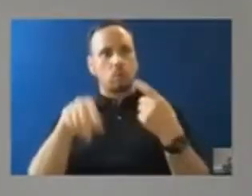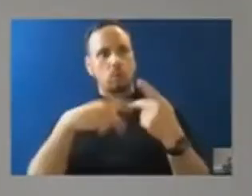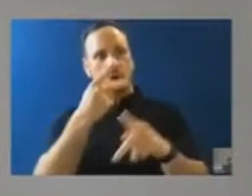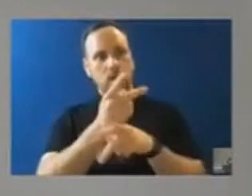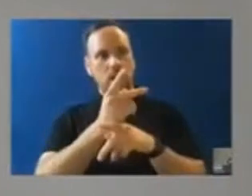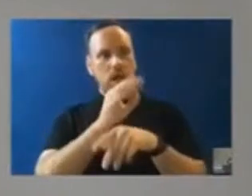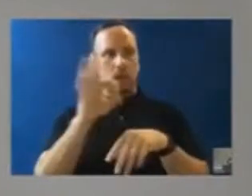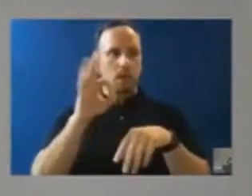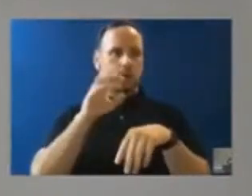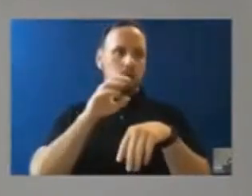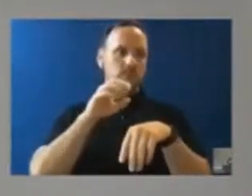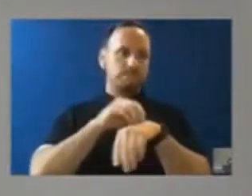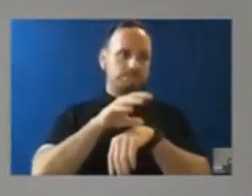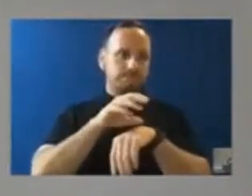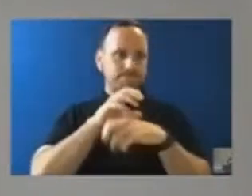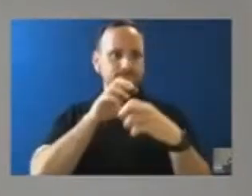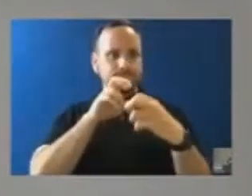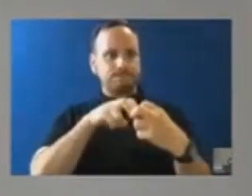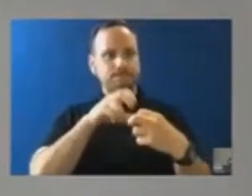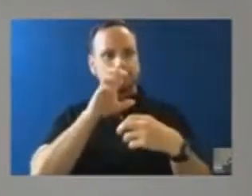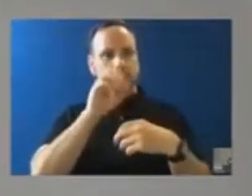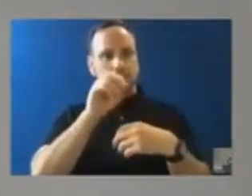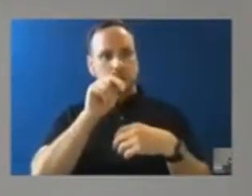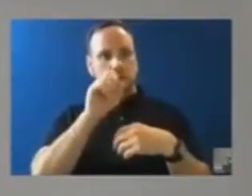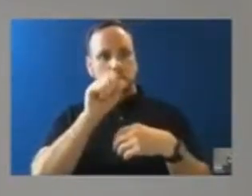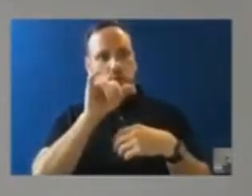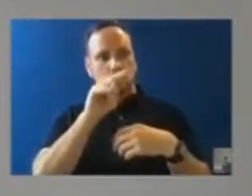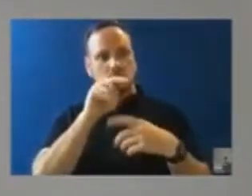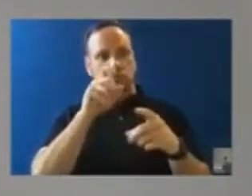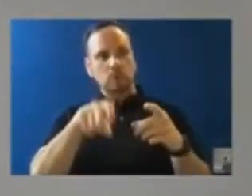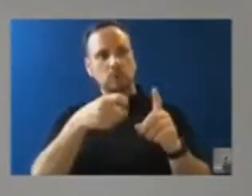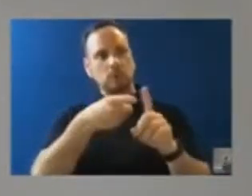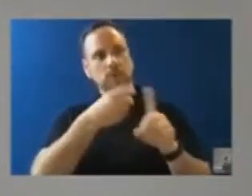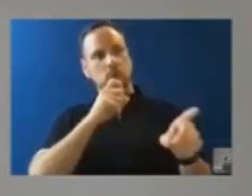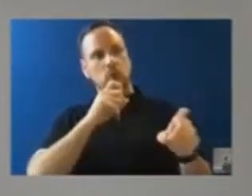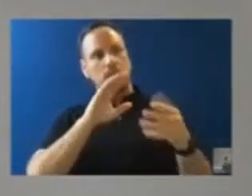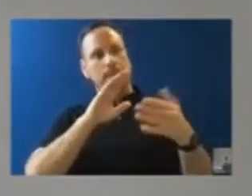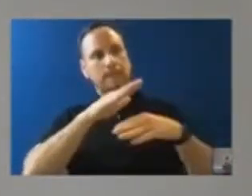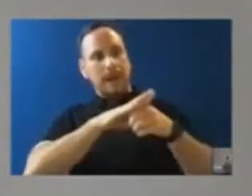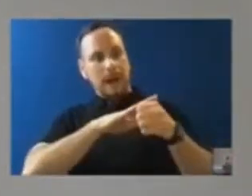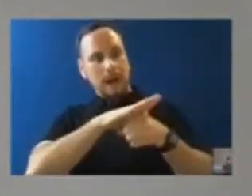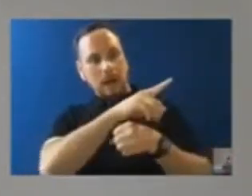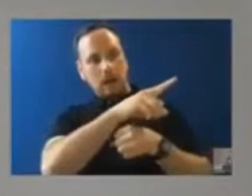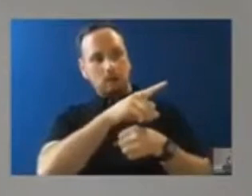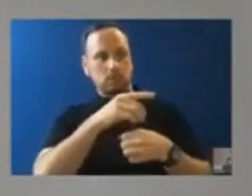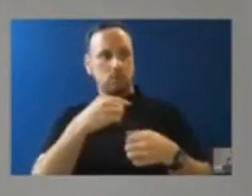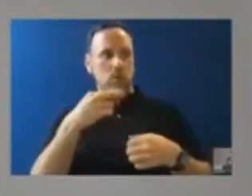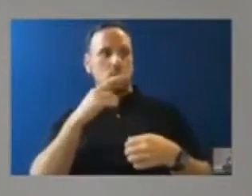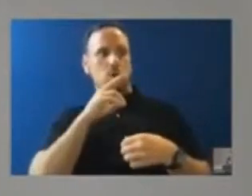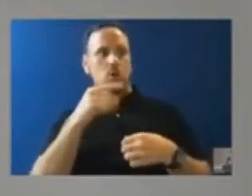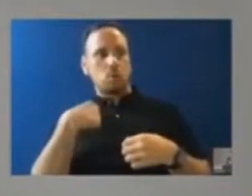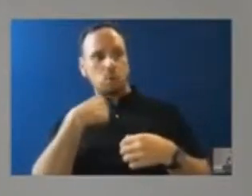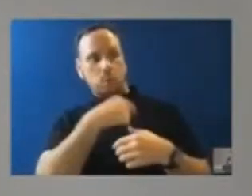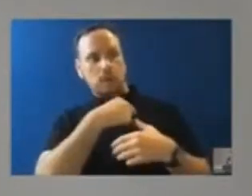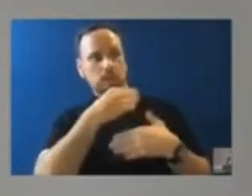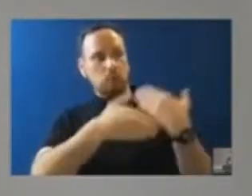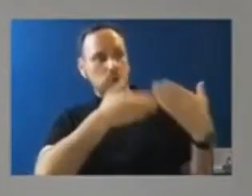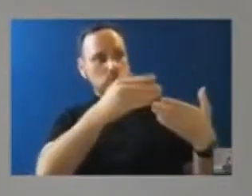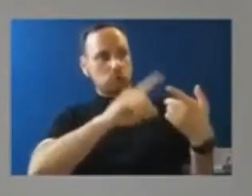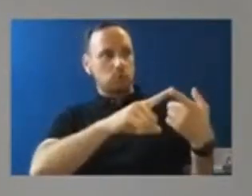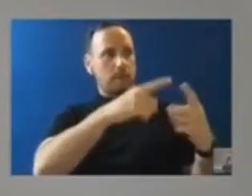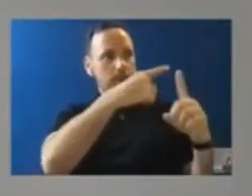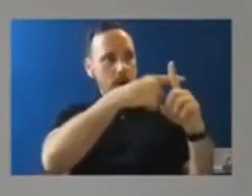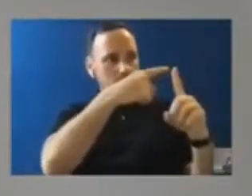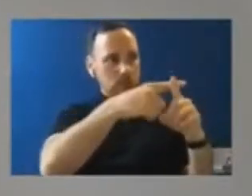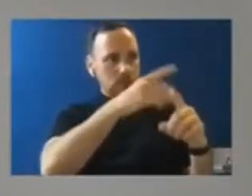with the county in terms of, are we moving in a direction with positive cases in a particular building that makes us uncomfortable? But